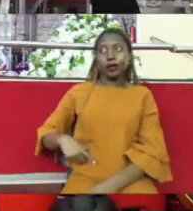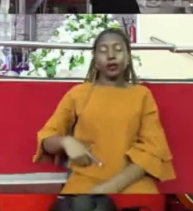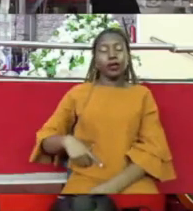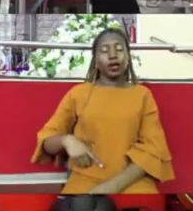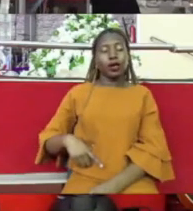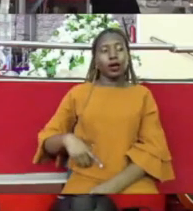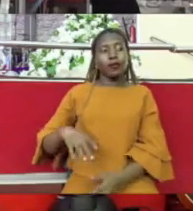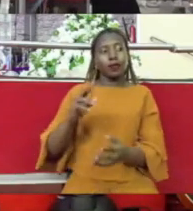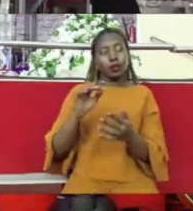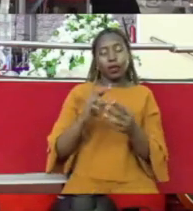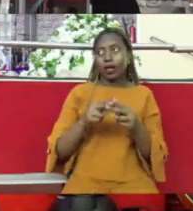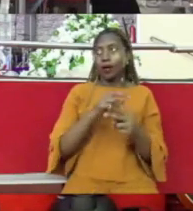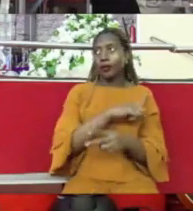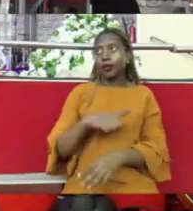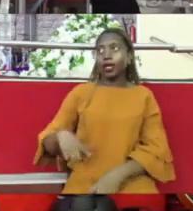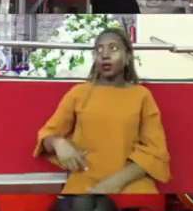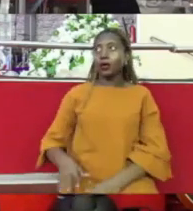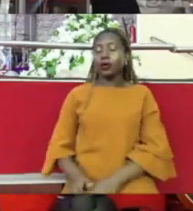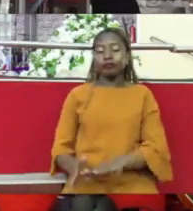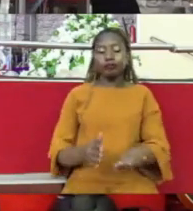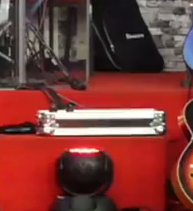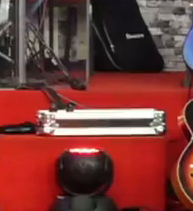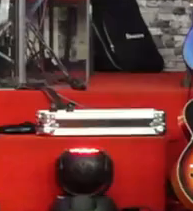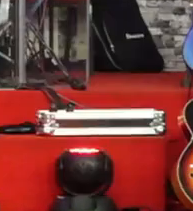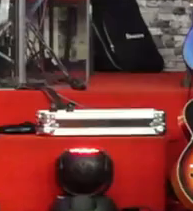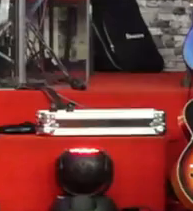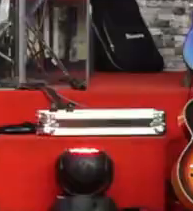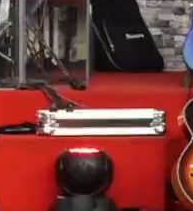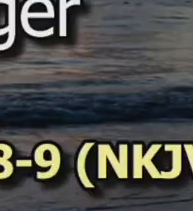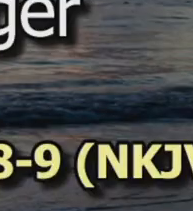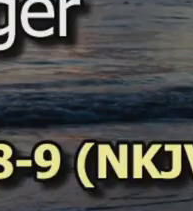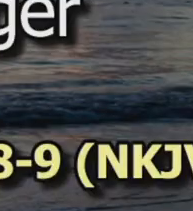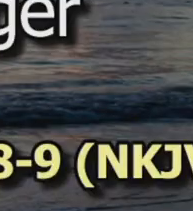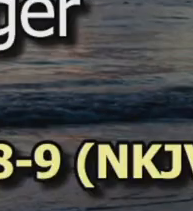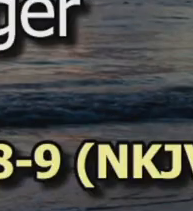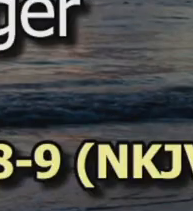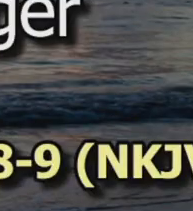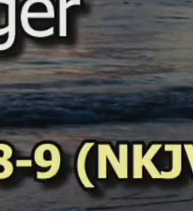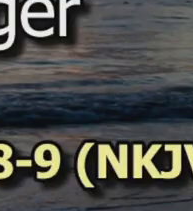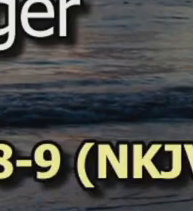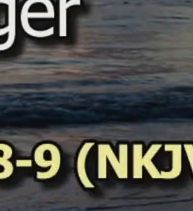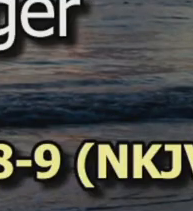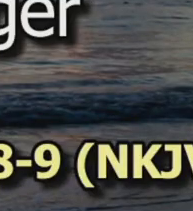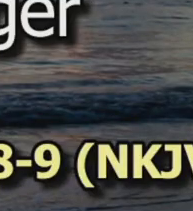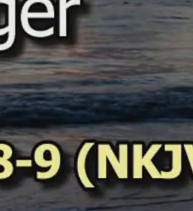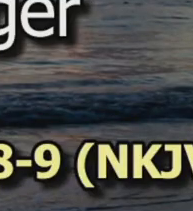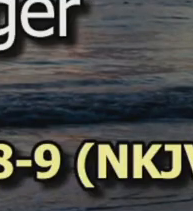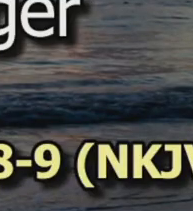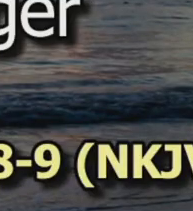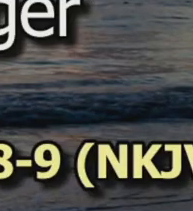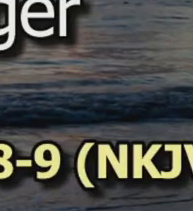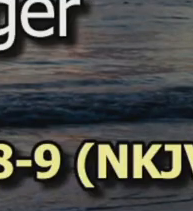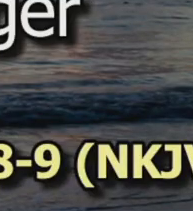name of the Lord. Psalms 145 verse 8 to 9 as I wind up. Zaburi 145. Psalms 145 verse. The Bible says the